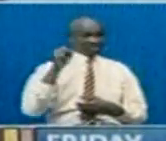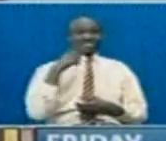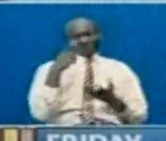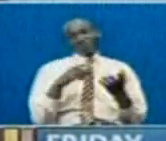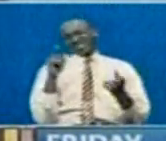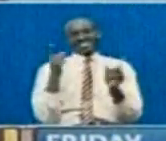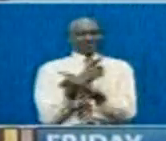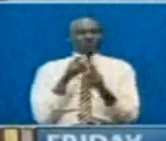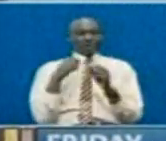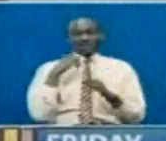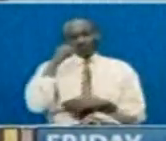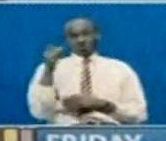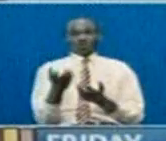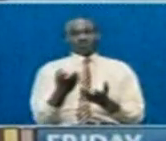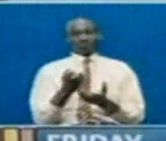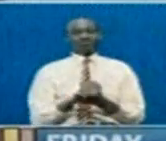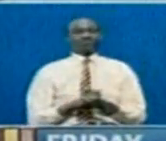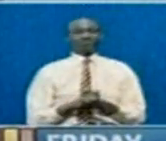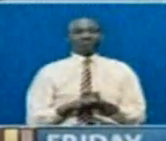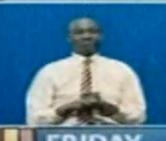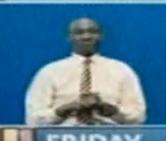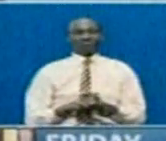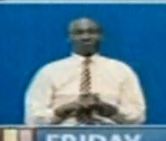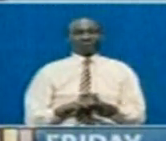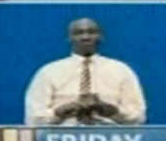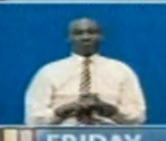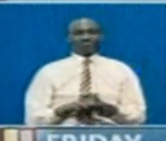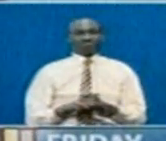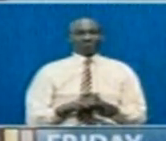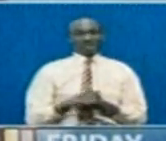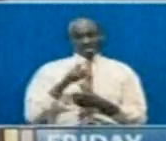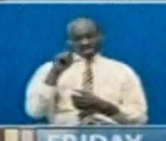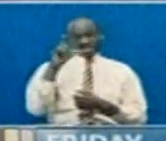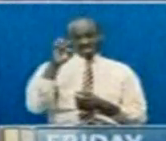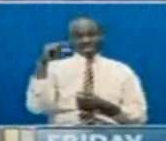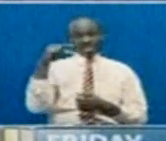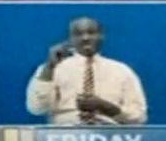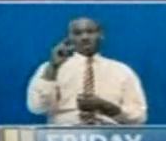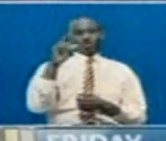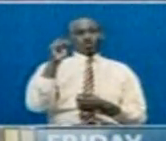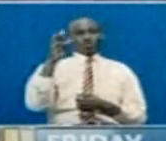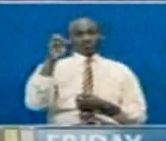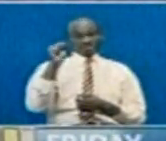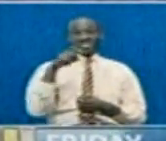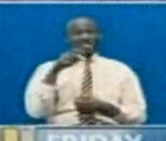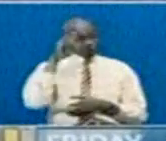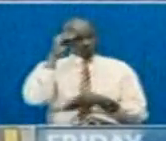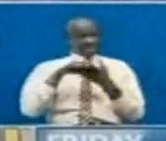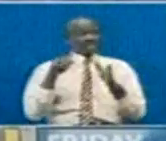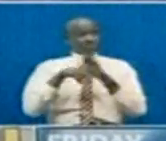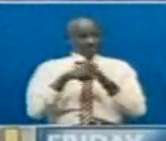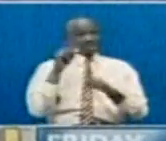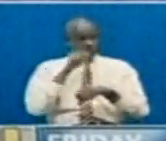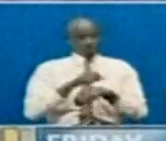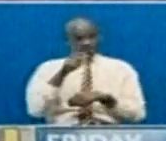strictly leguminous. Leguminous. Leguminous. That will help, you know, students, especially in primary school. So